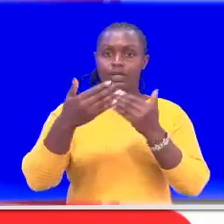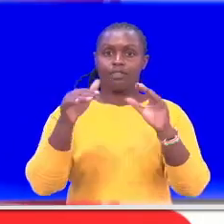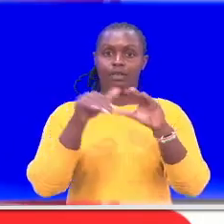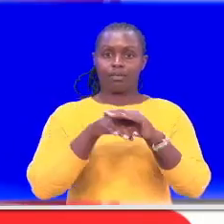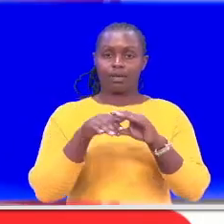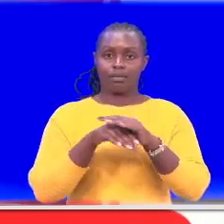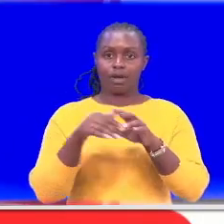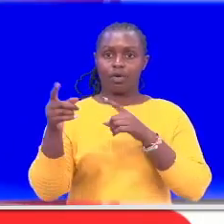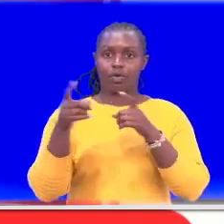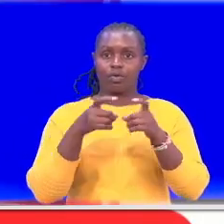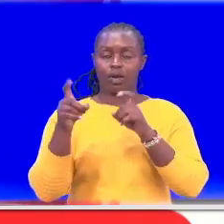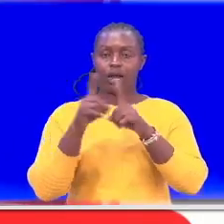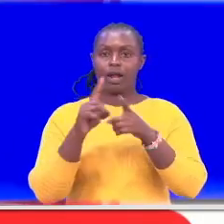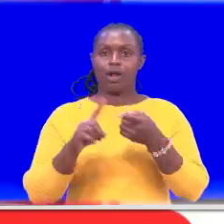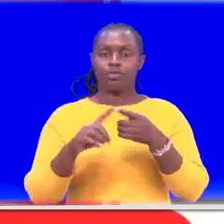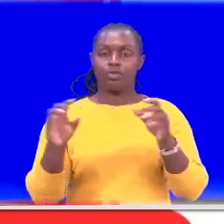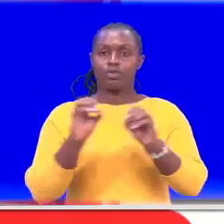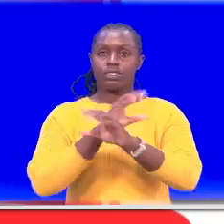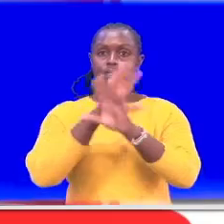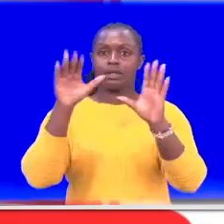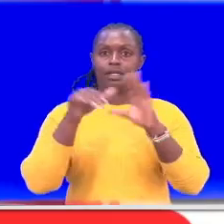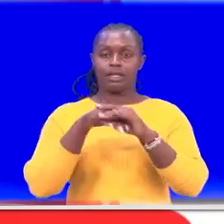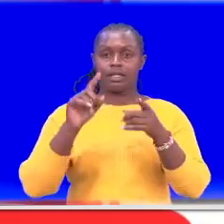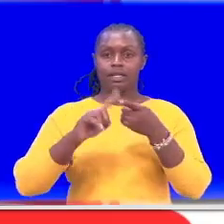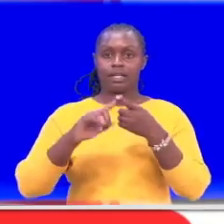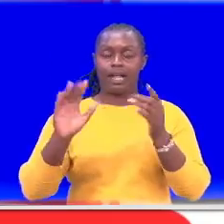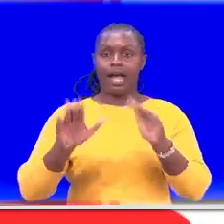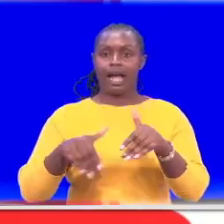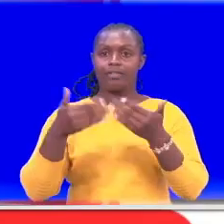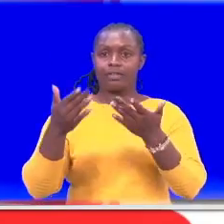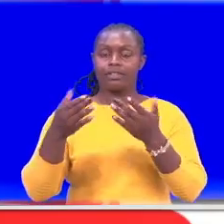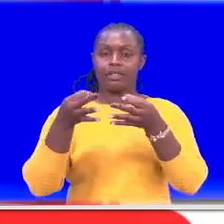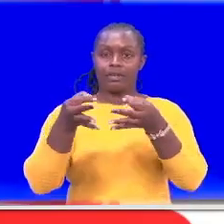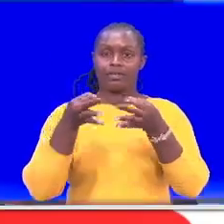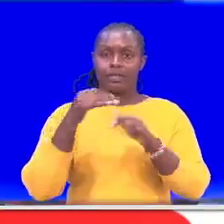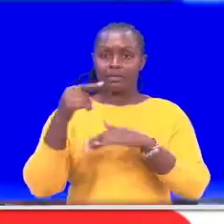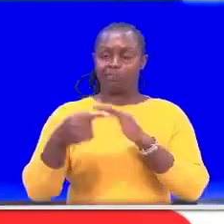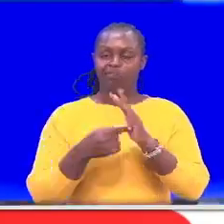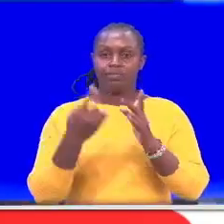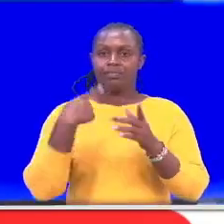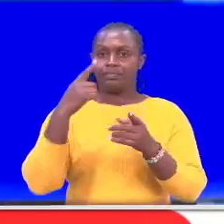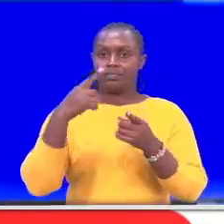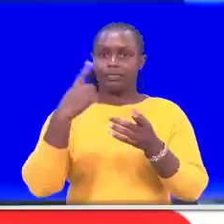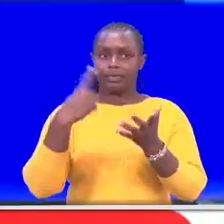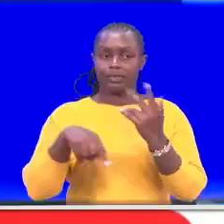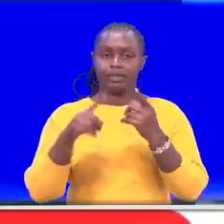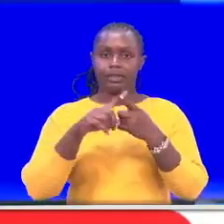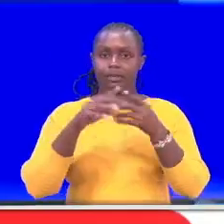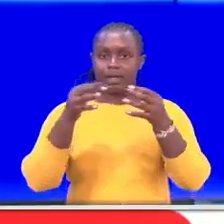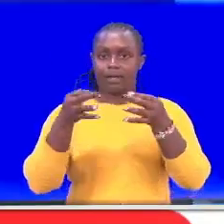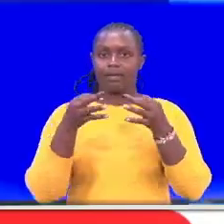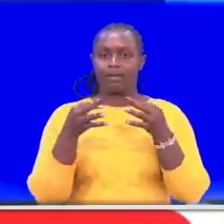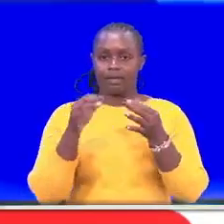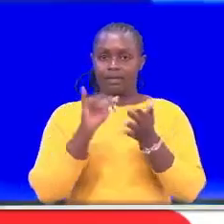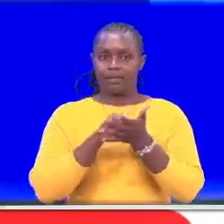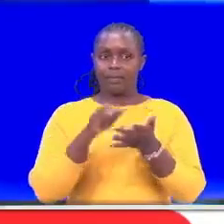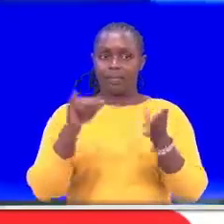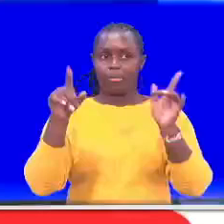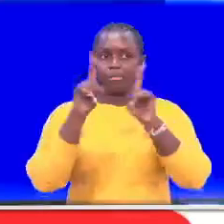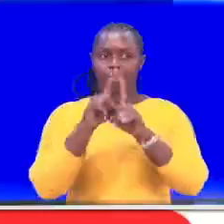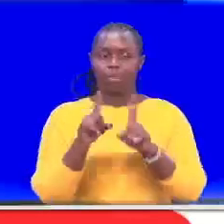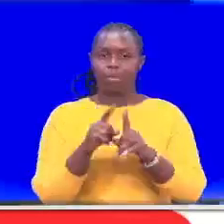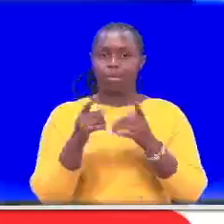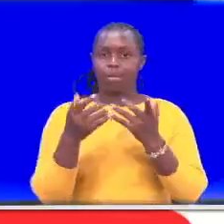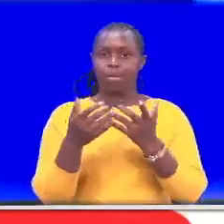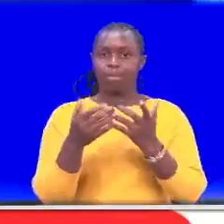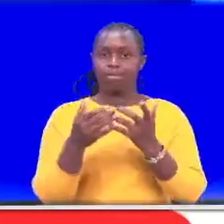control and transparency in administering their finances. This is an initiative by Zimele Asset Finance, dubbed the Zimele Chama Manager,